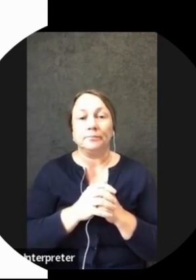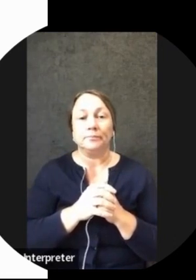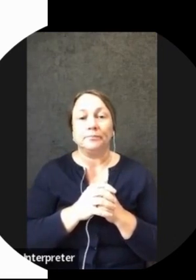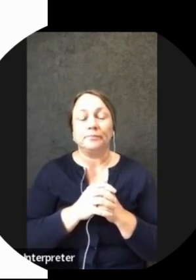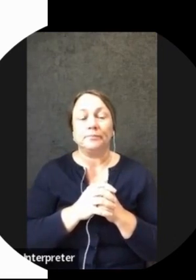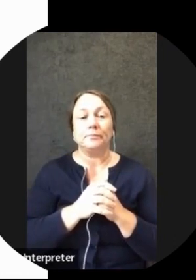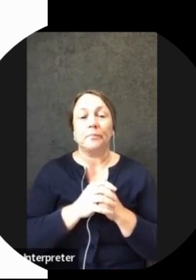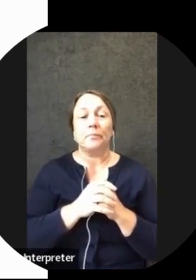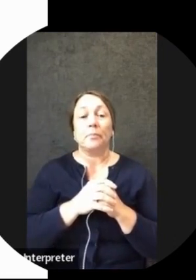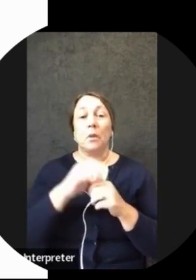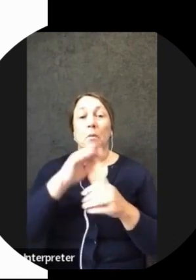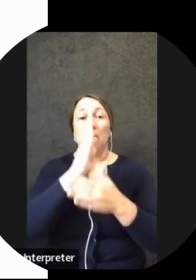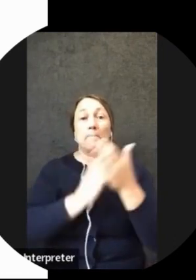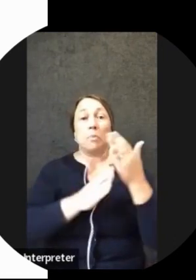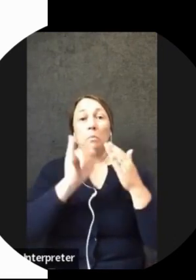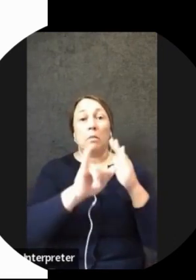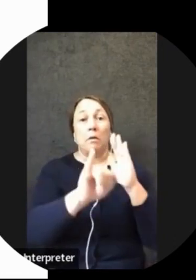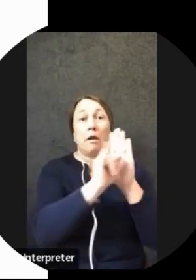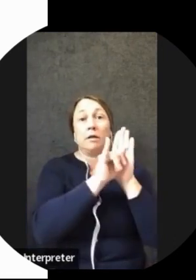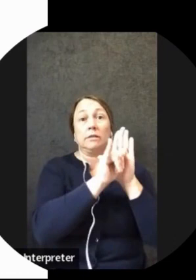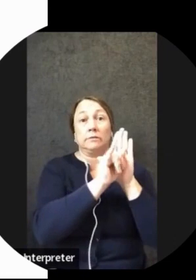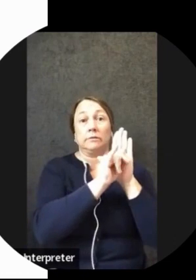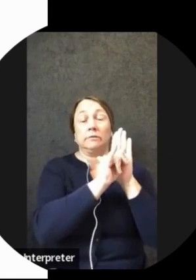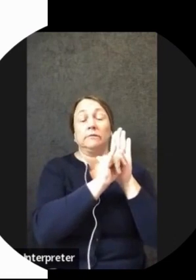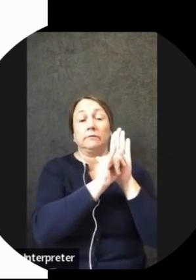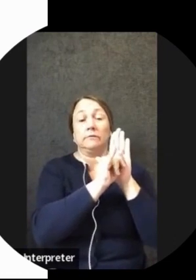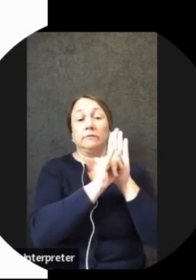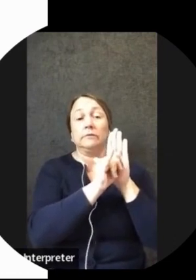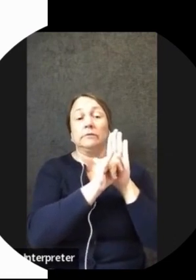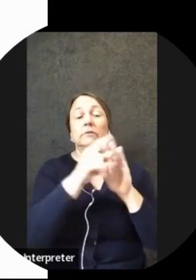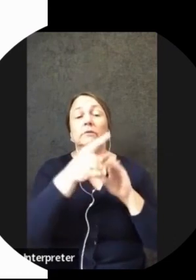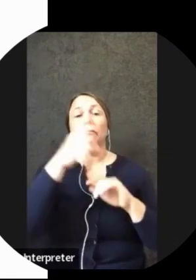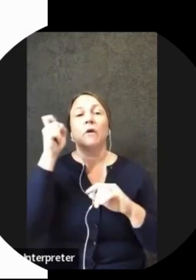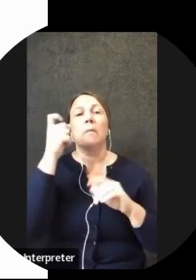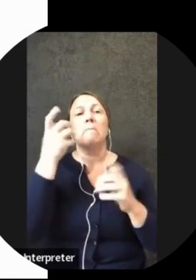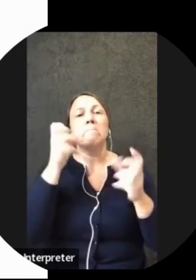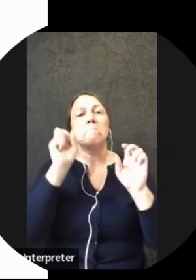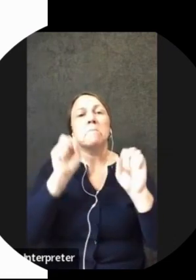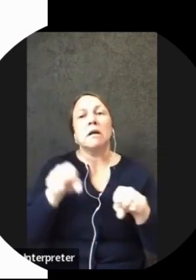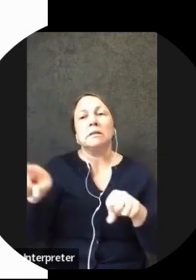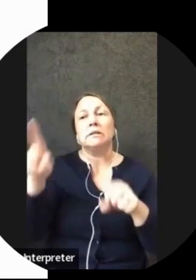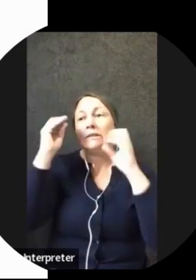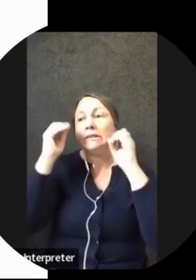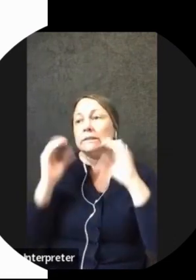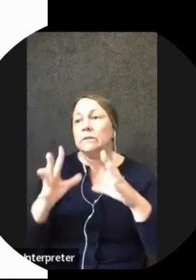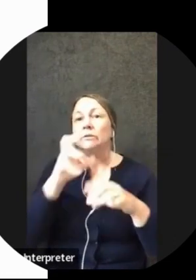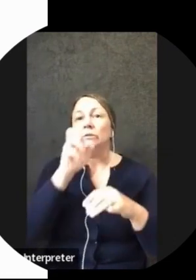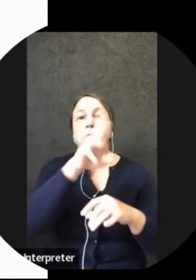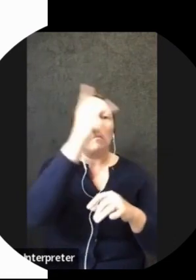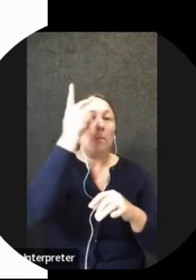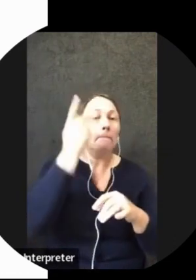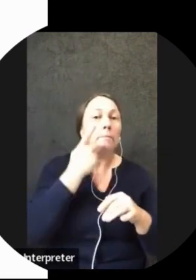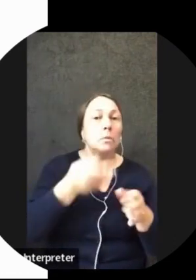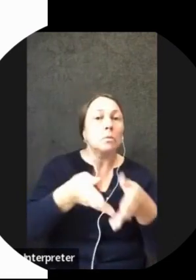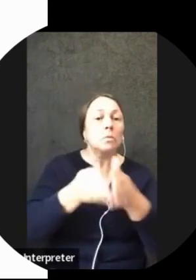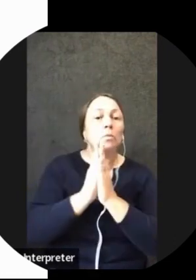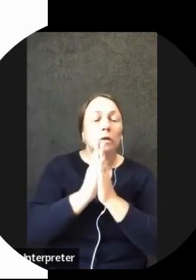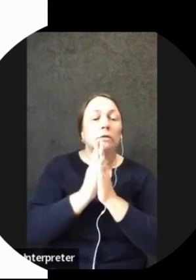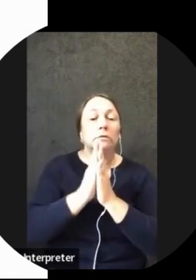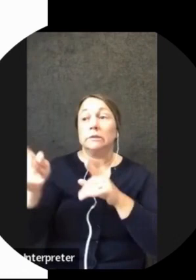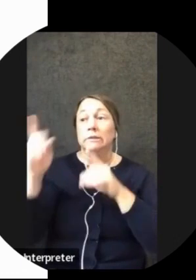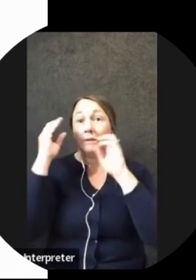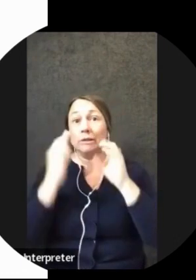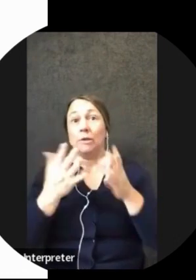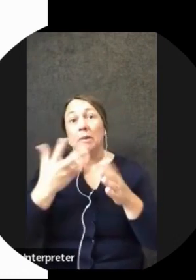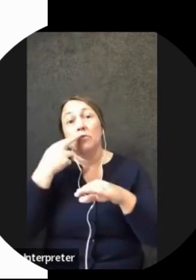Part of that identification can come from a teacher referral or a parent request. A teacher may